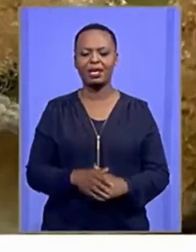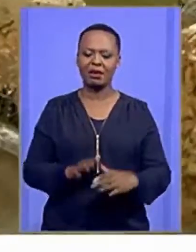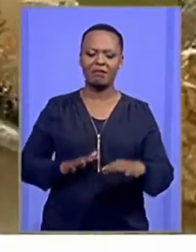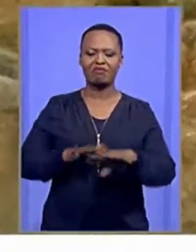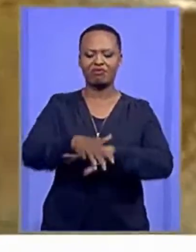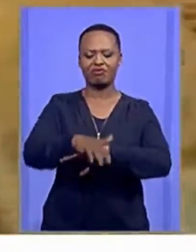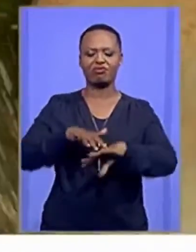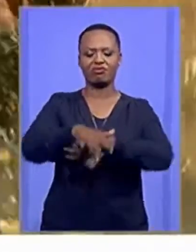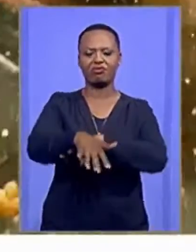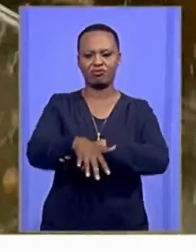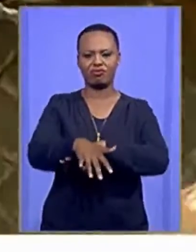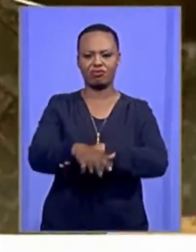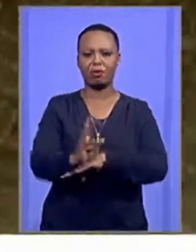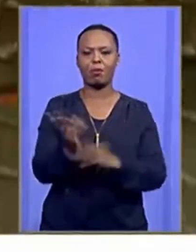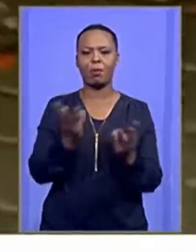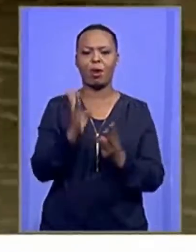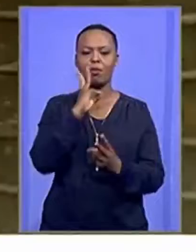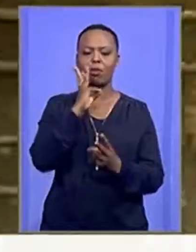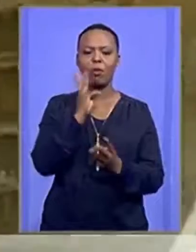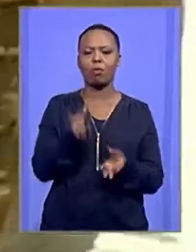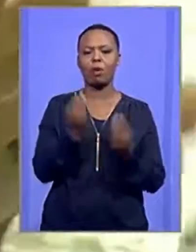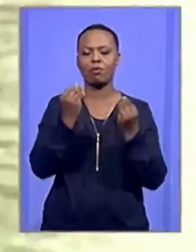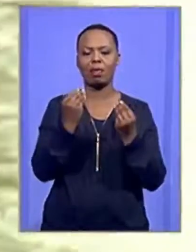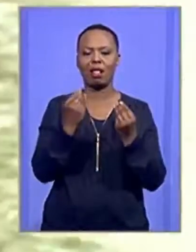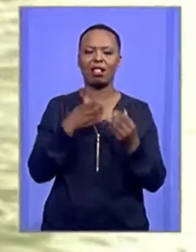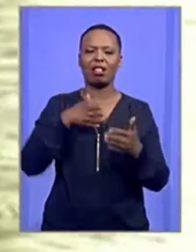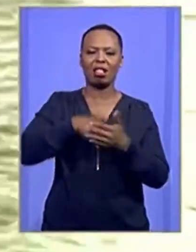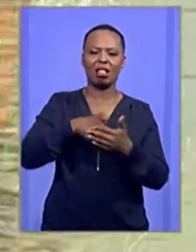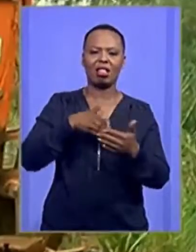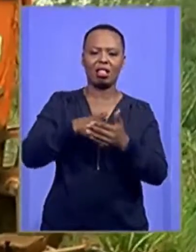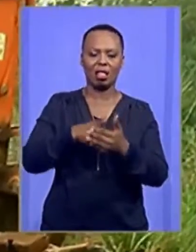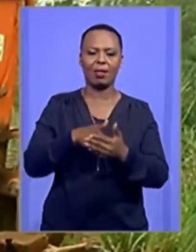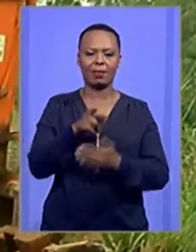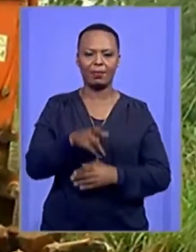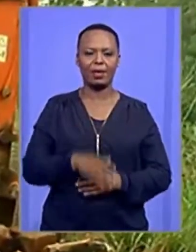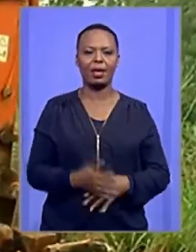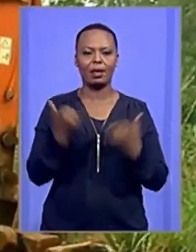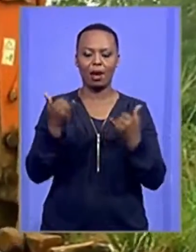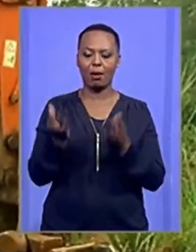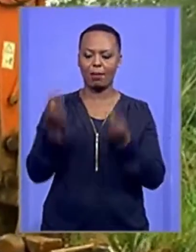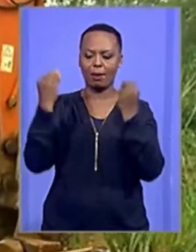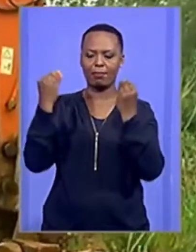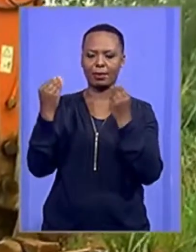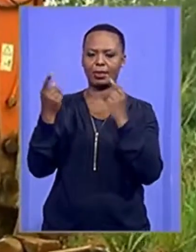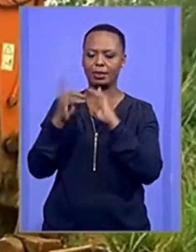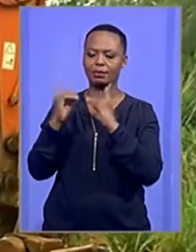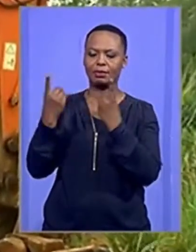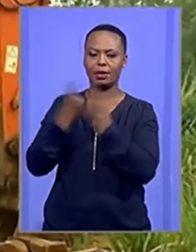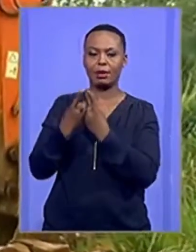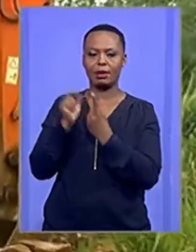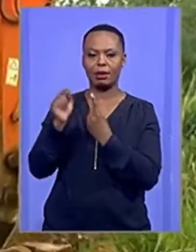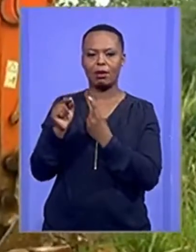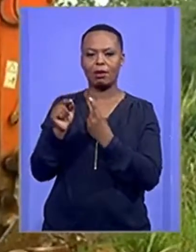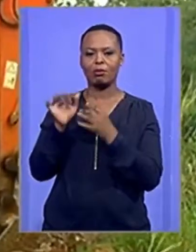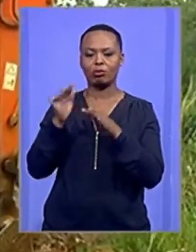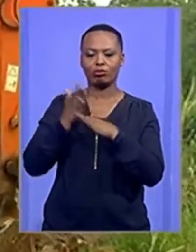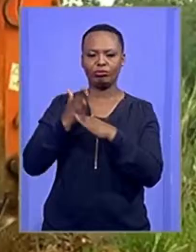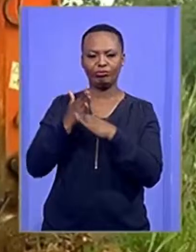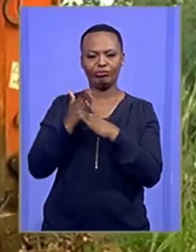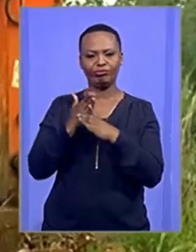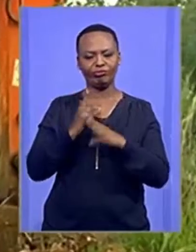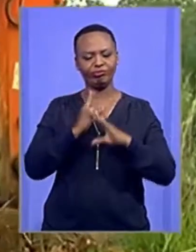ya go malapa a mmalwa. Bahlankedi ba hweditše taelo ya kgorotsheko go tloša matamo a go latela ntwa ya mengwaga e mebedi ya